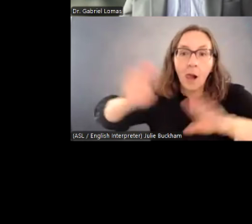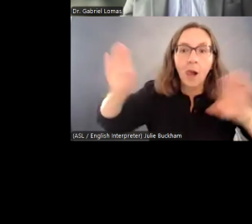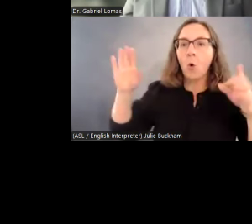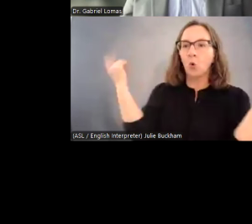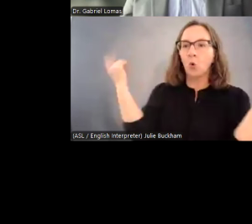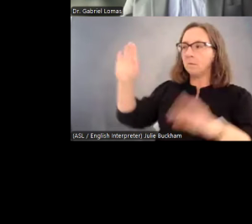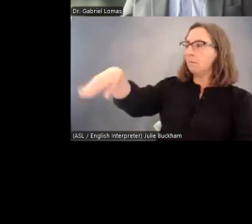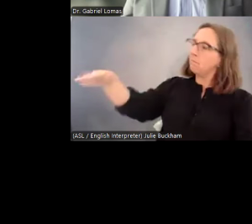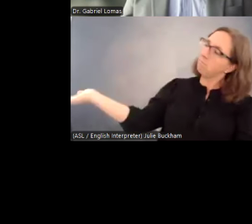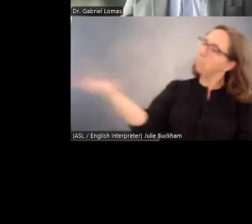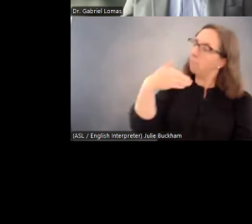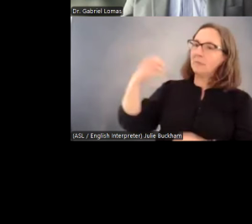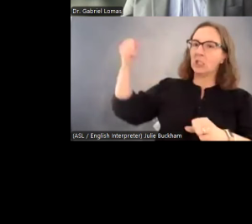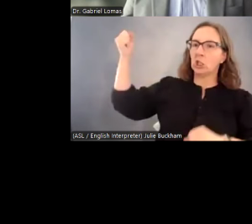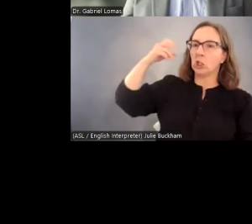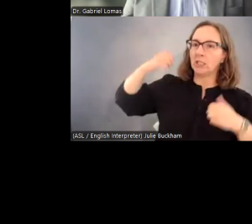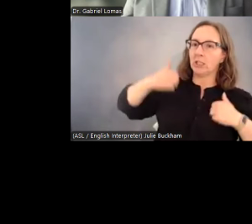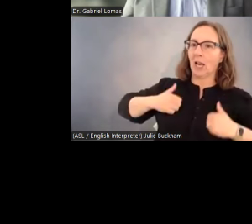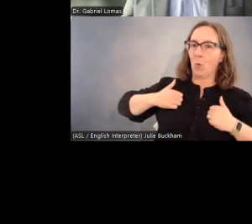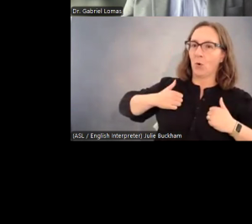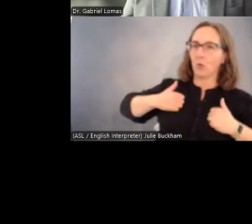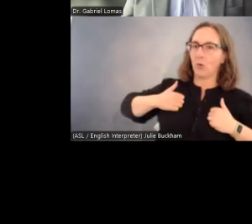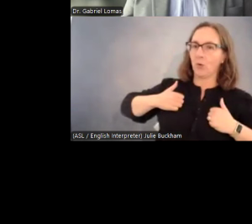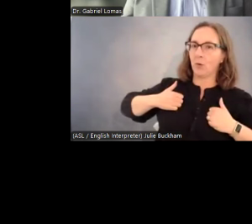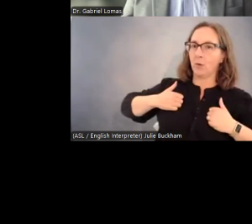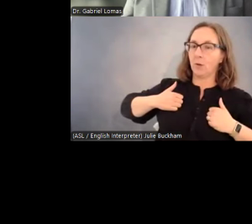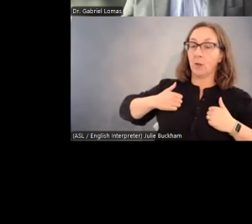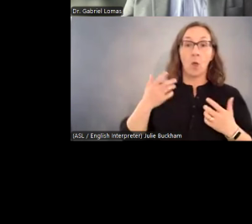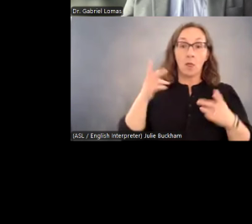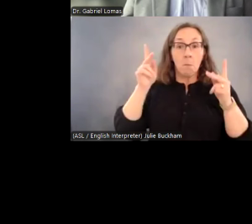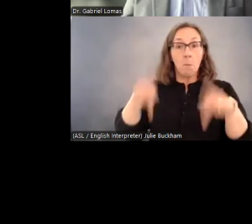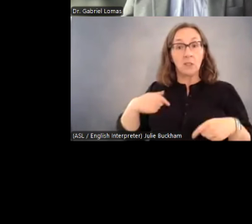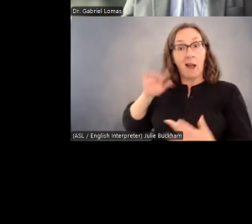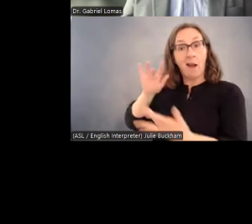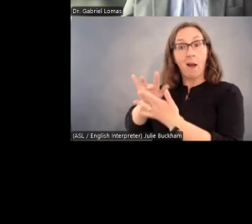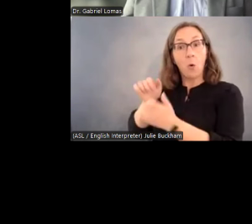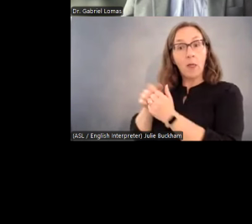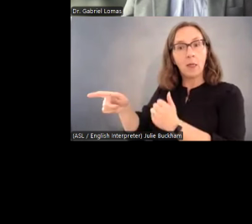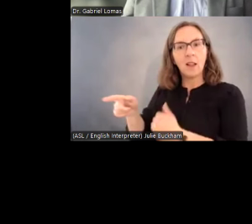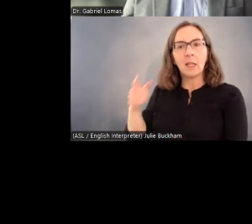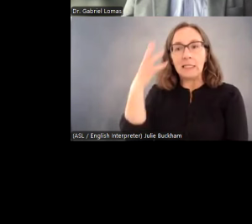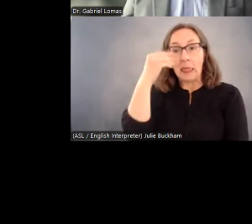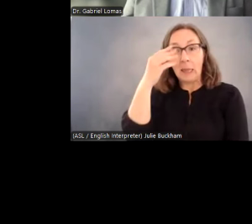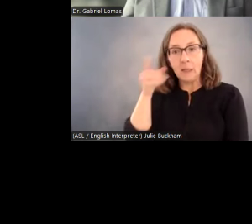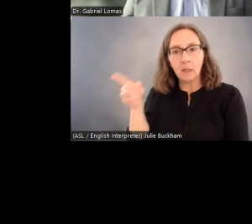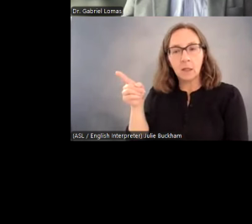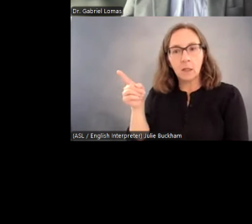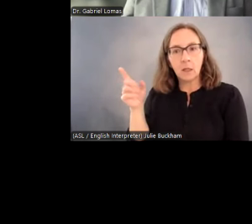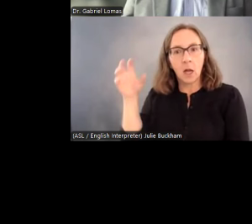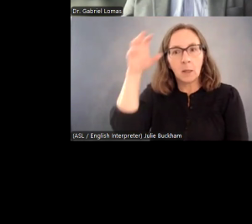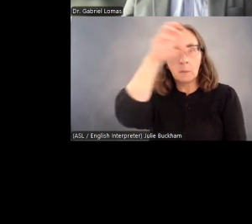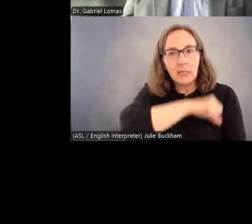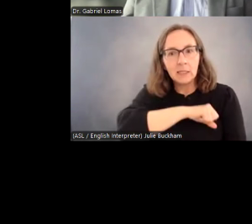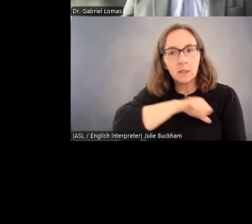know it's time for a shower. So the individual I'm in touch with was sleeping and missed out hearing the